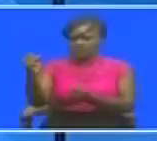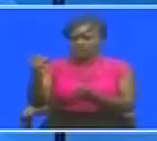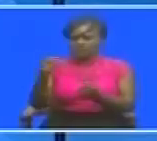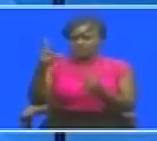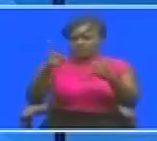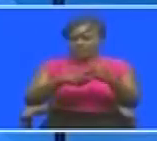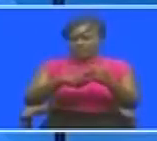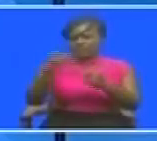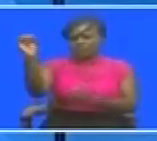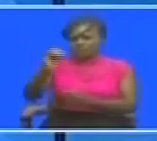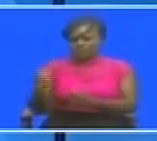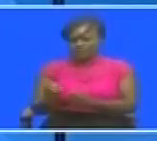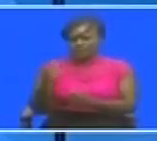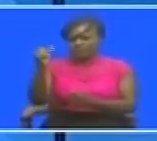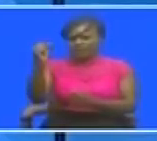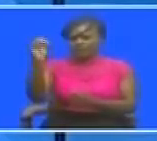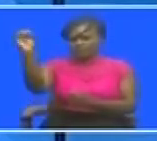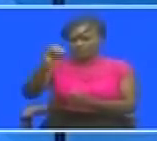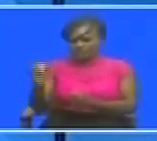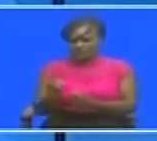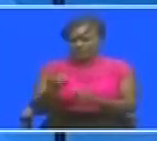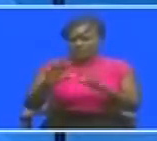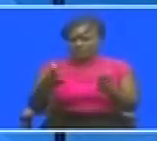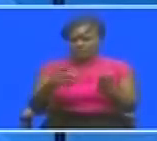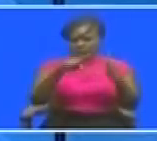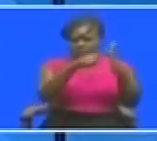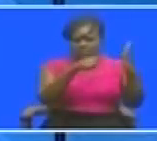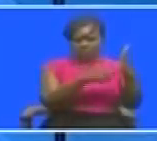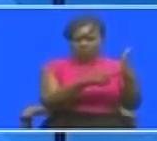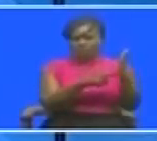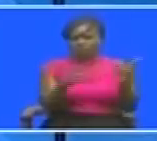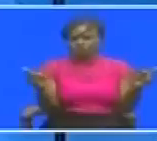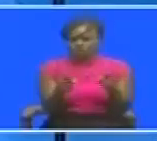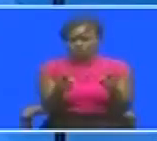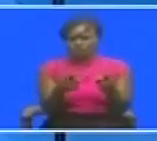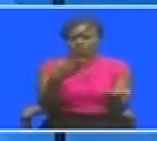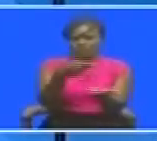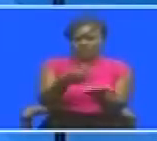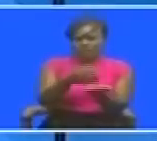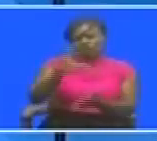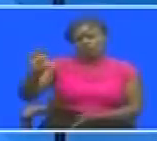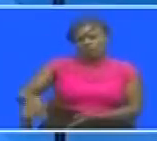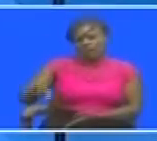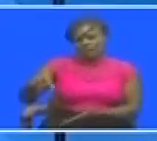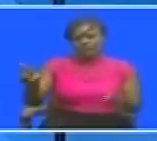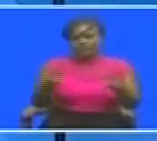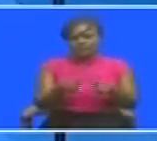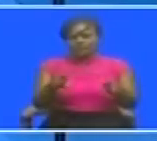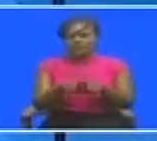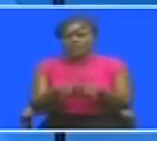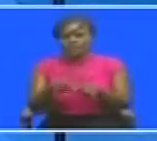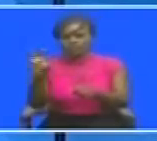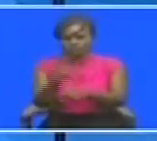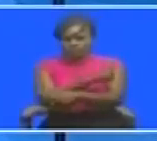to 5.4% owing to a combination of exogenous shocks in the financial markets and the contractionary